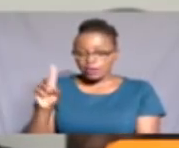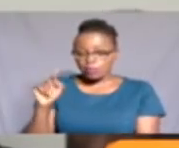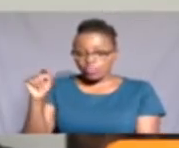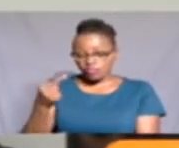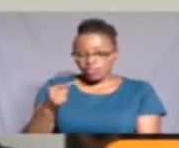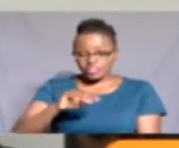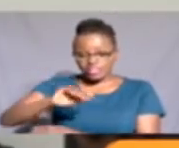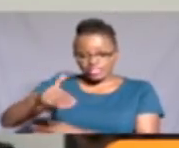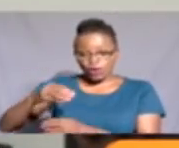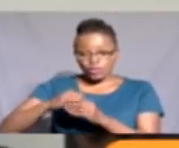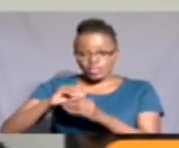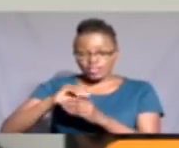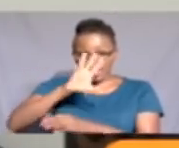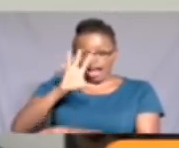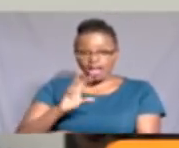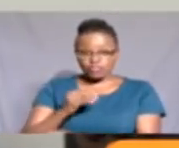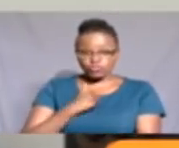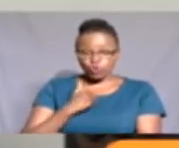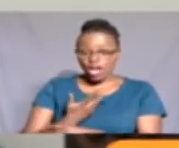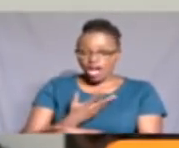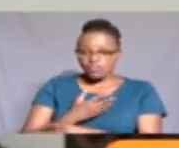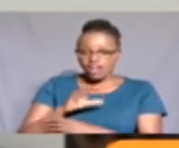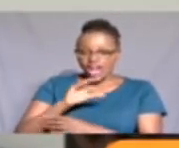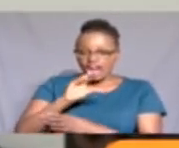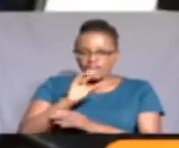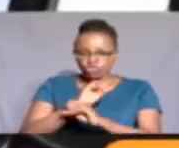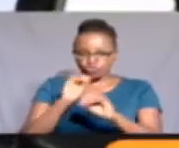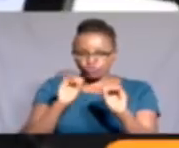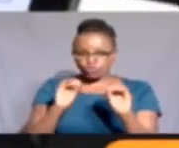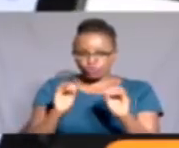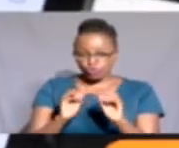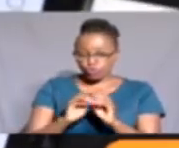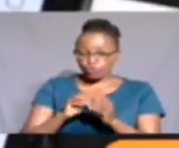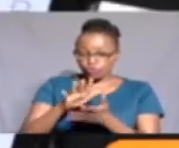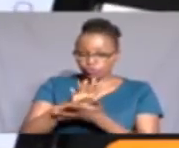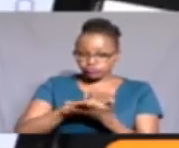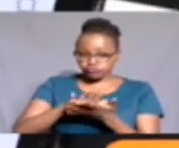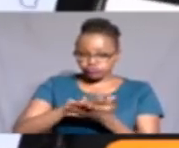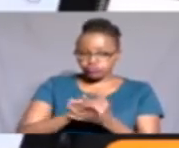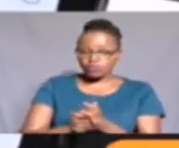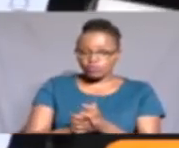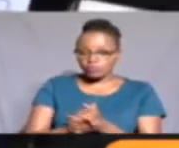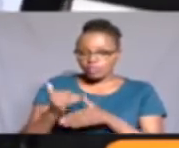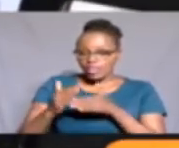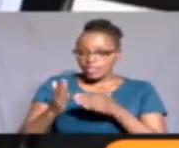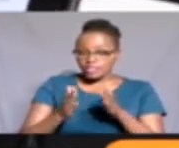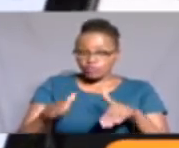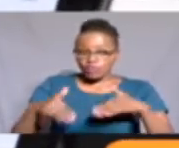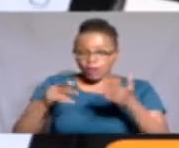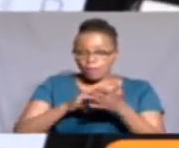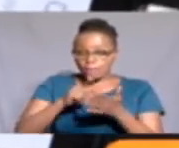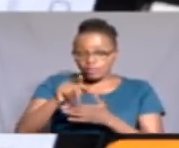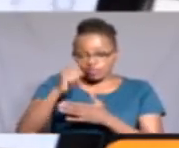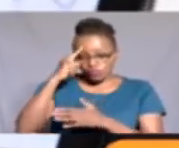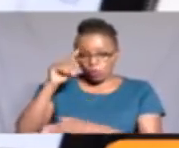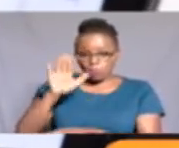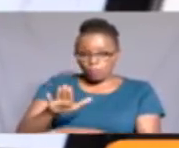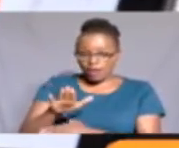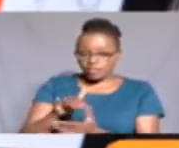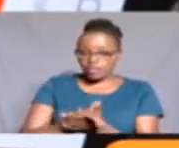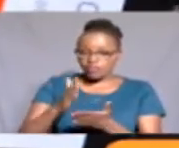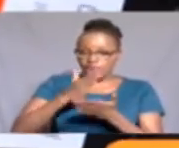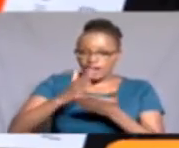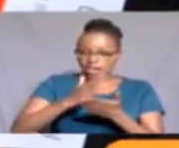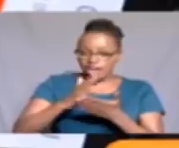first city in Africa to have a cashless, complete cashless platform. The service provider automates payment of parking,